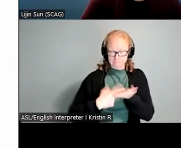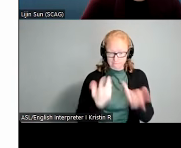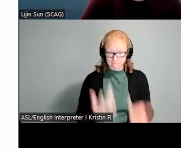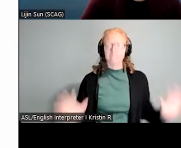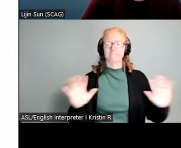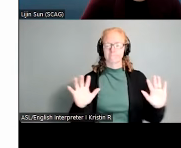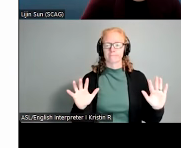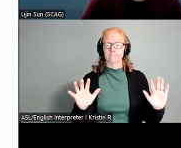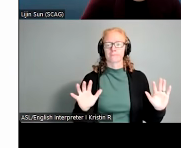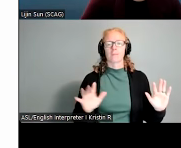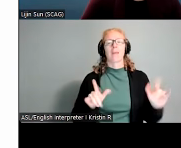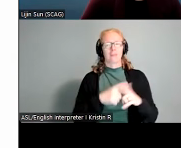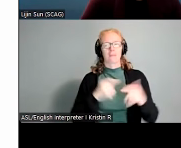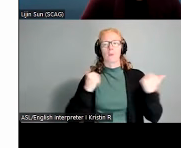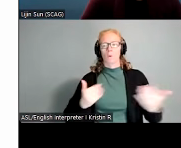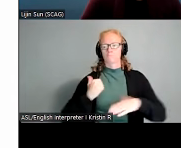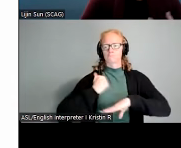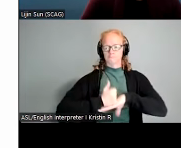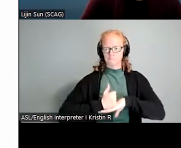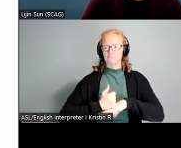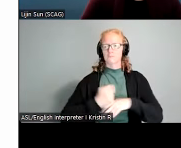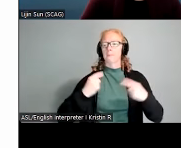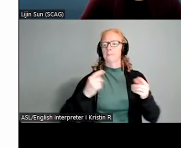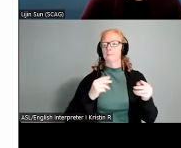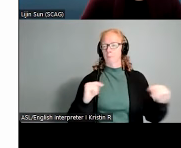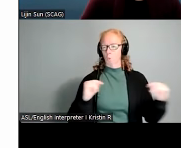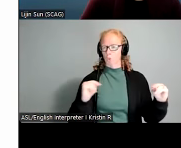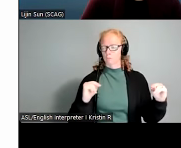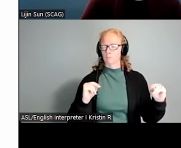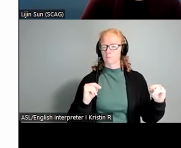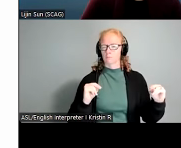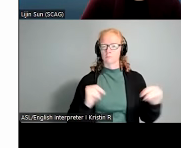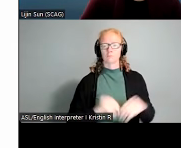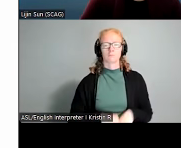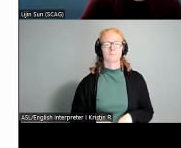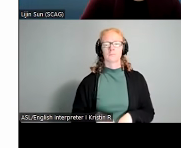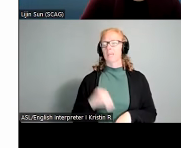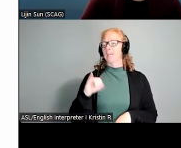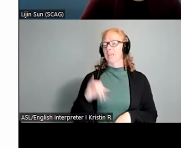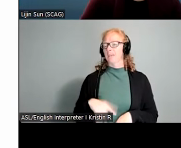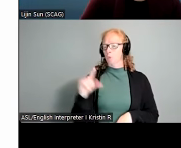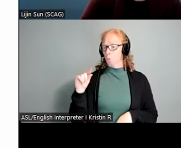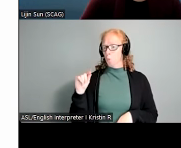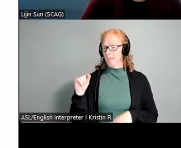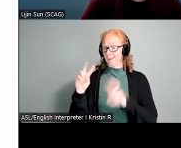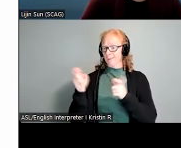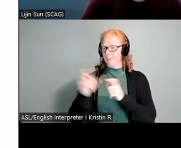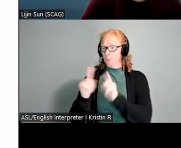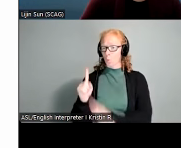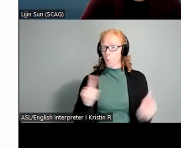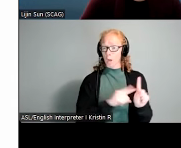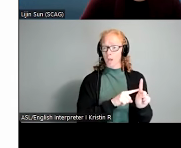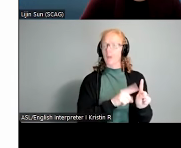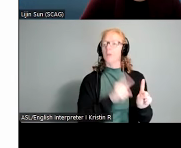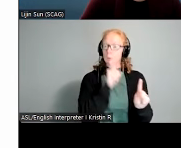negative declaration is prepared. When at least one of the 20 topics is found to be significant, but cannot be